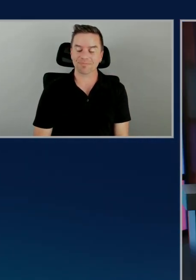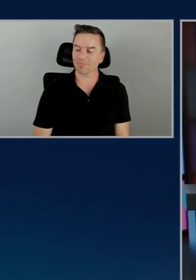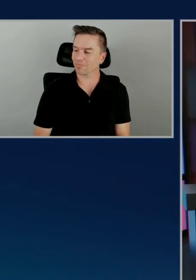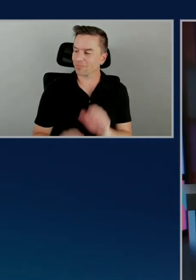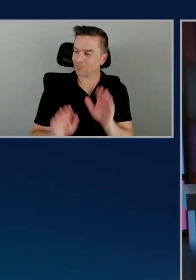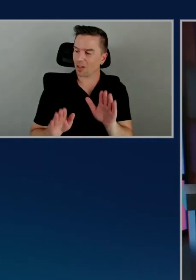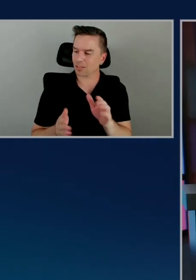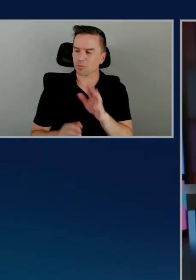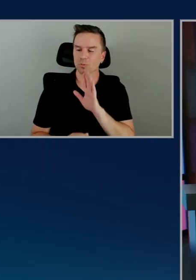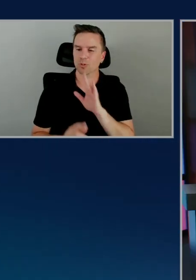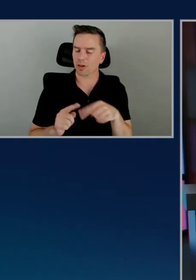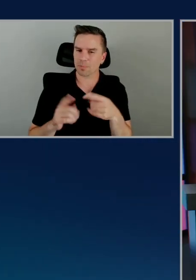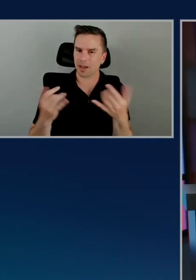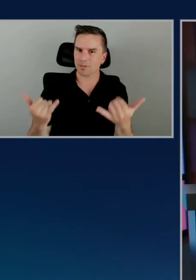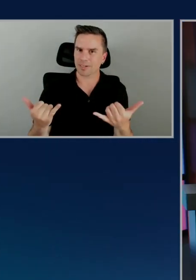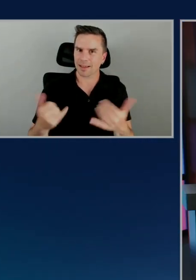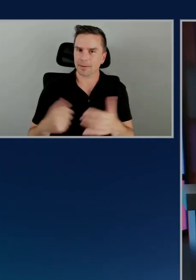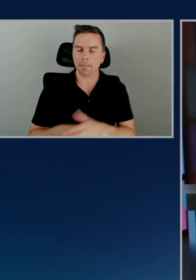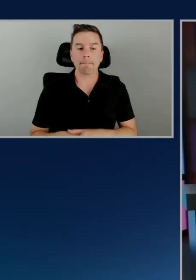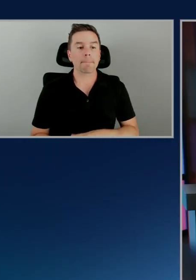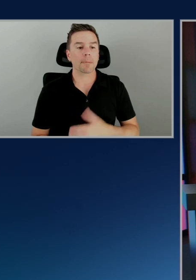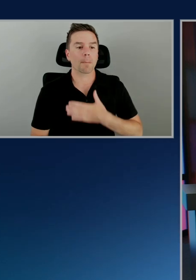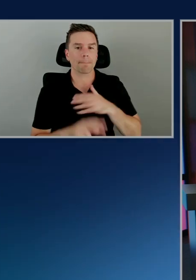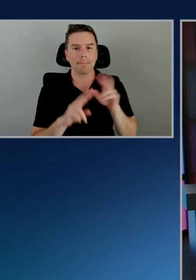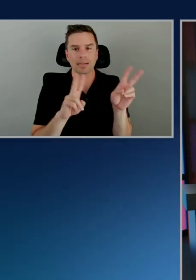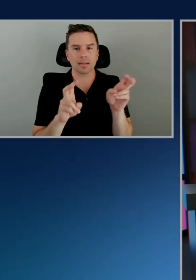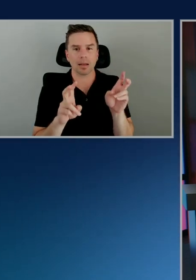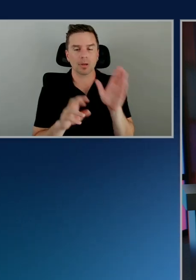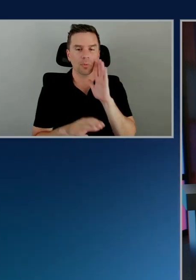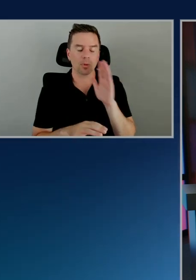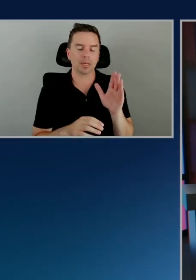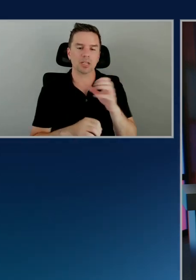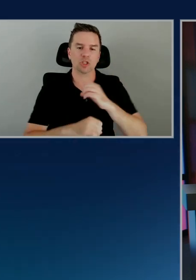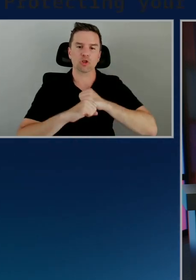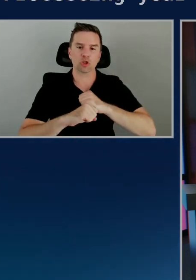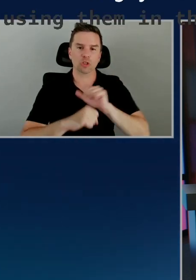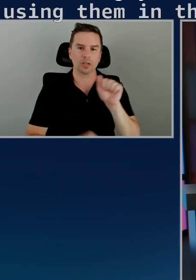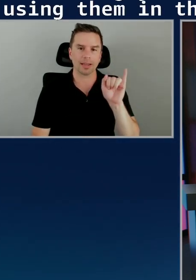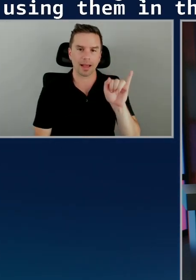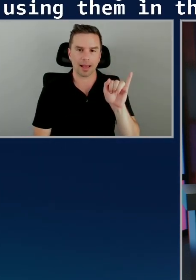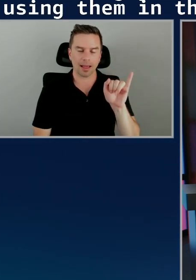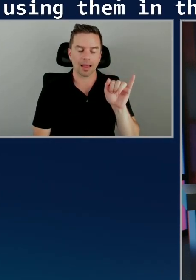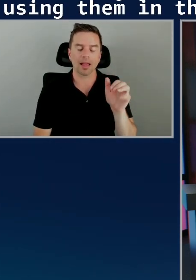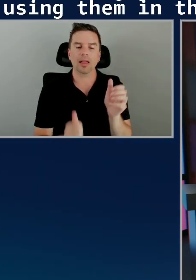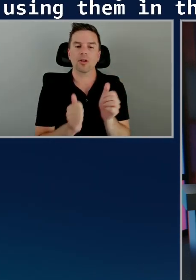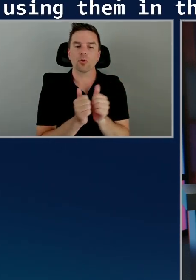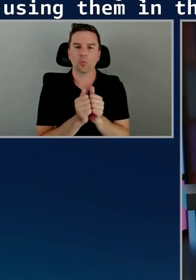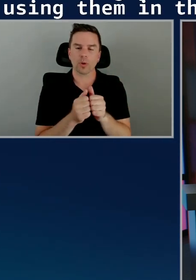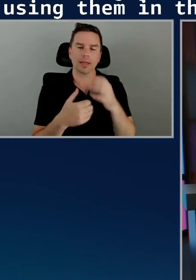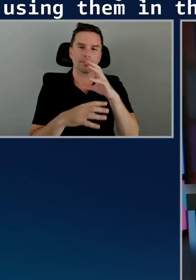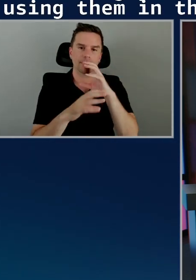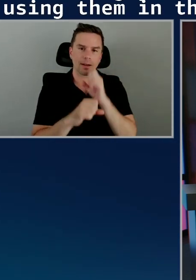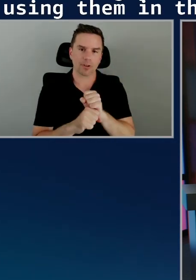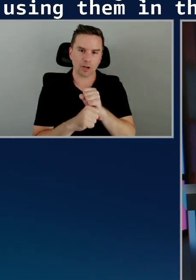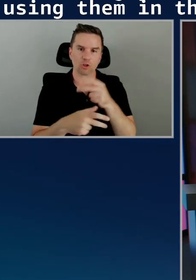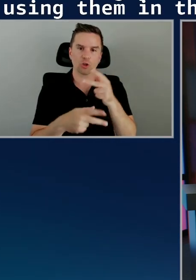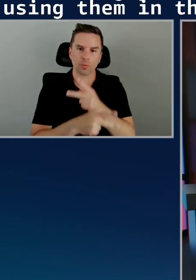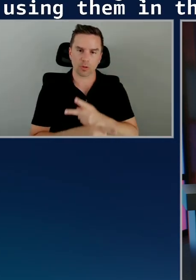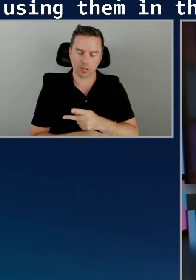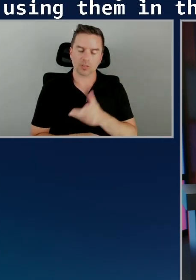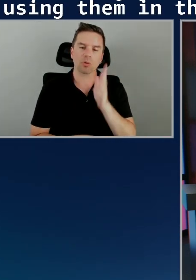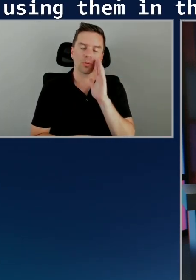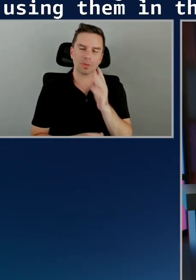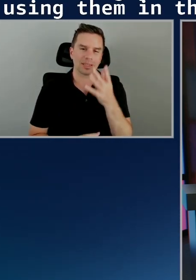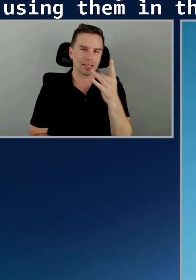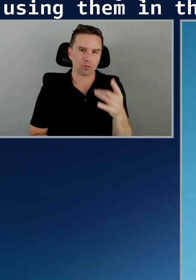with us about today? So my topic's going to be secure AI with confidential computing. So it's going to be a very interesting mix of those